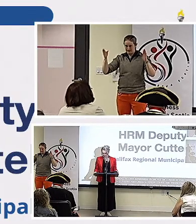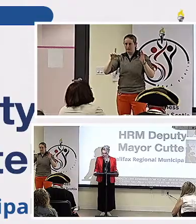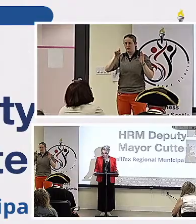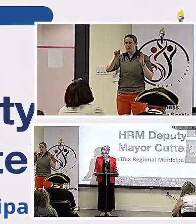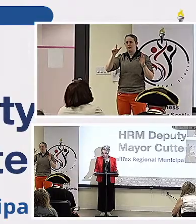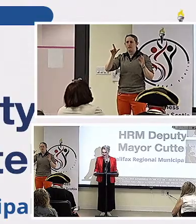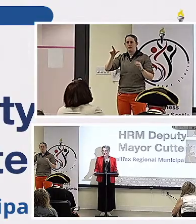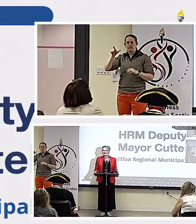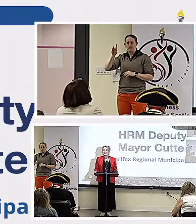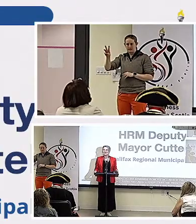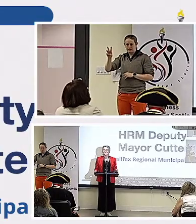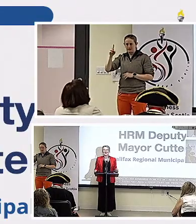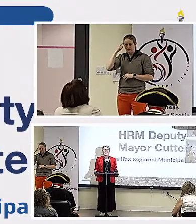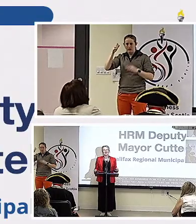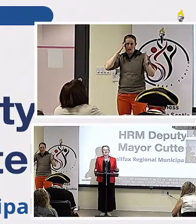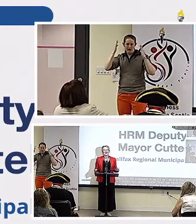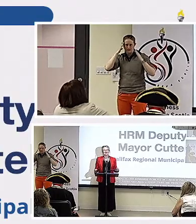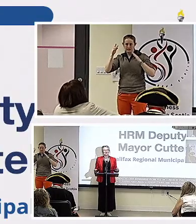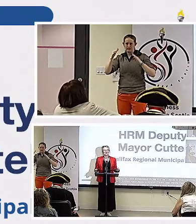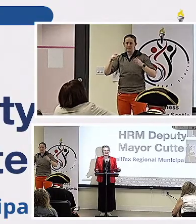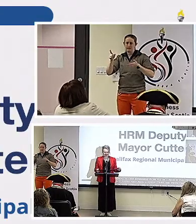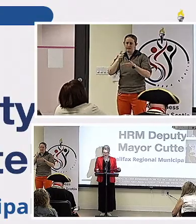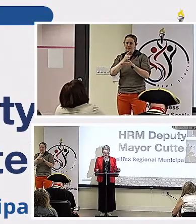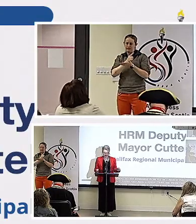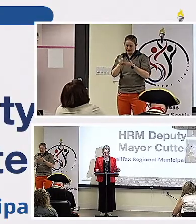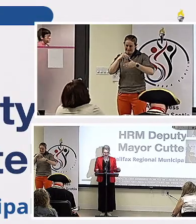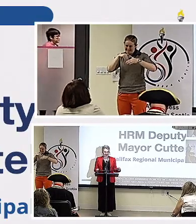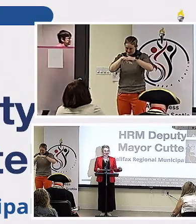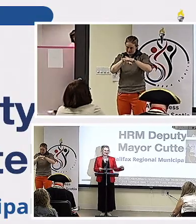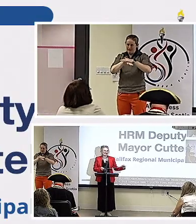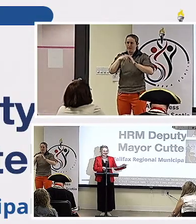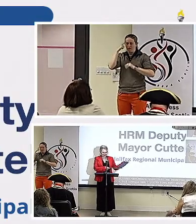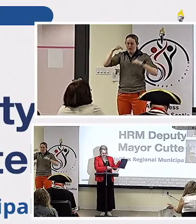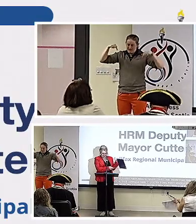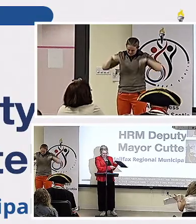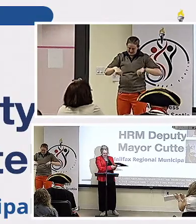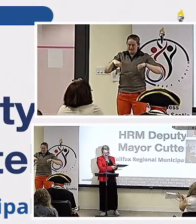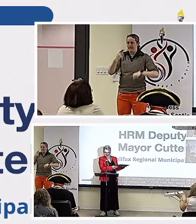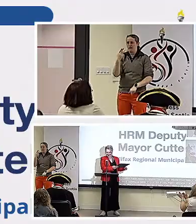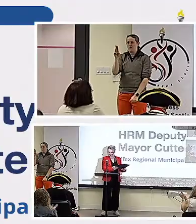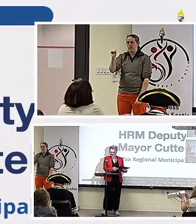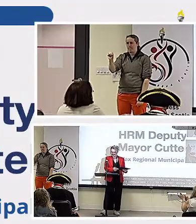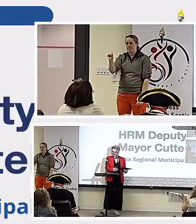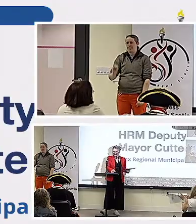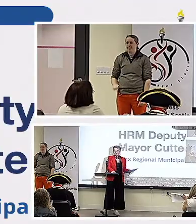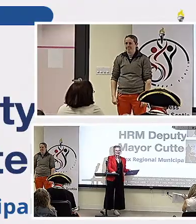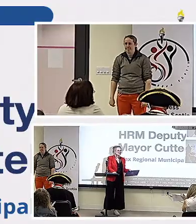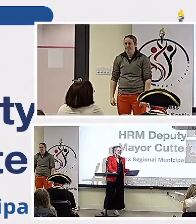Access Awareness Week in the Halifax Regional Municipality.